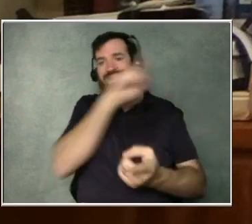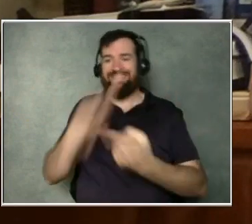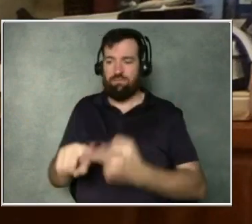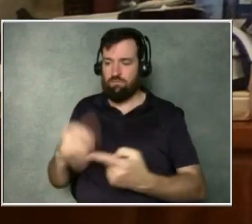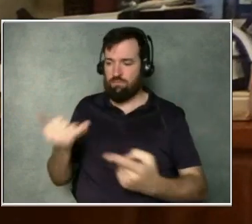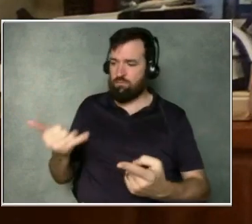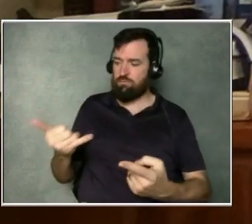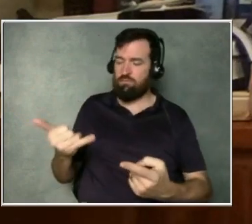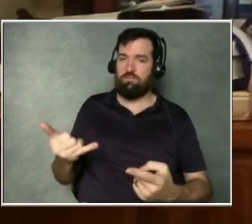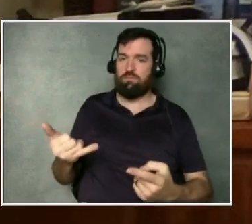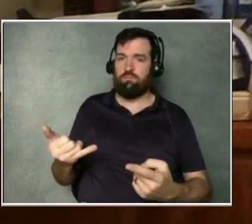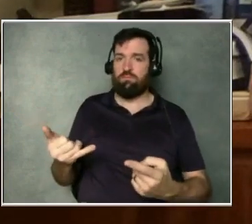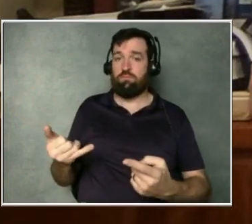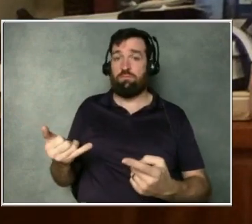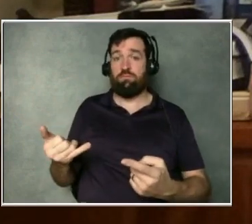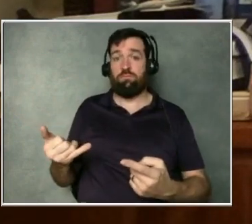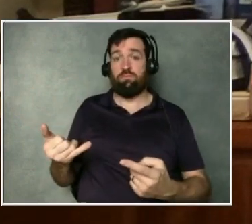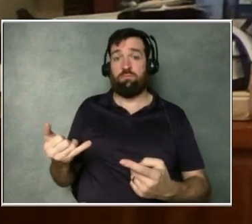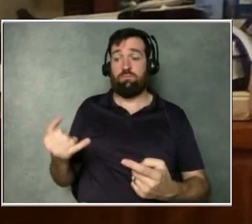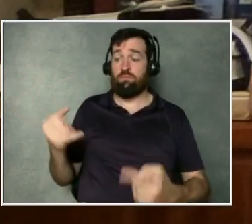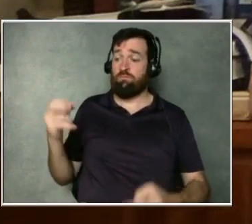1 out of every